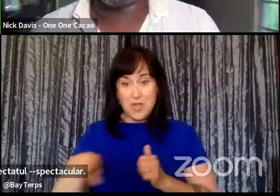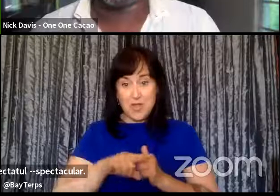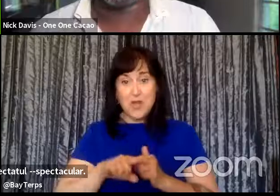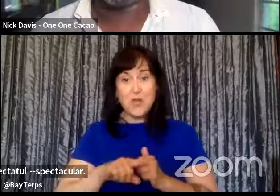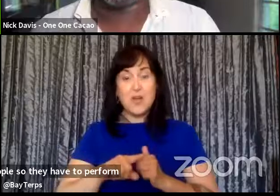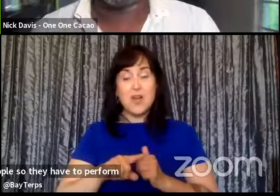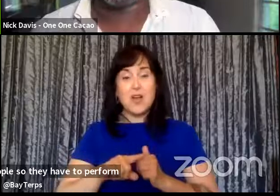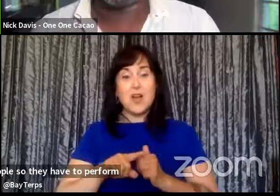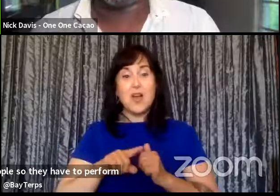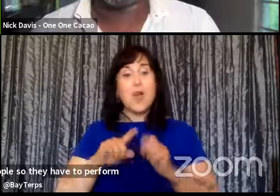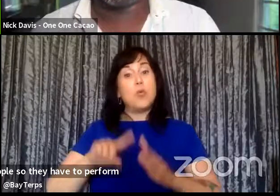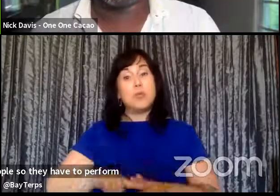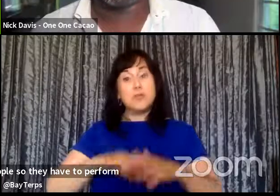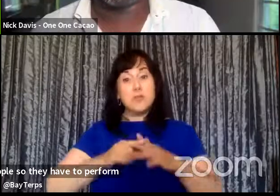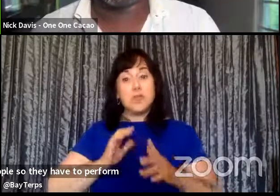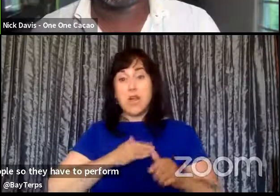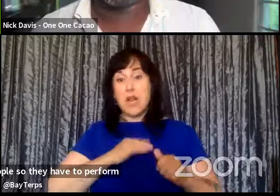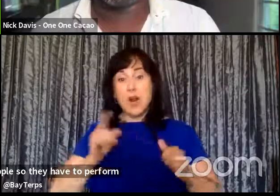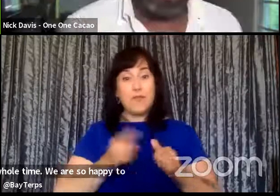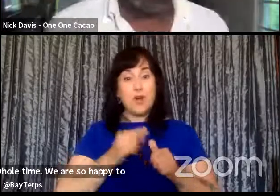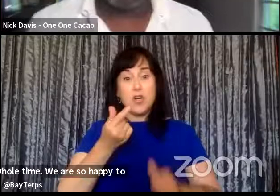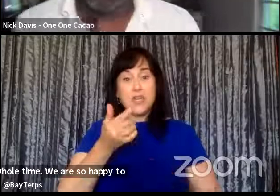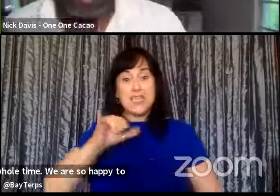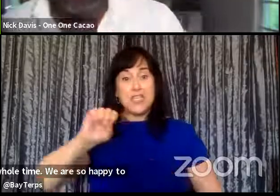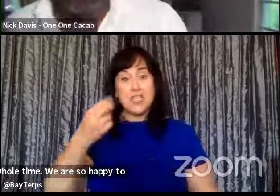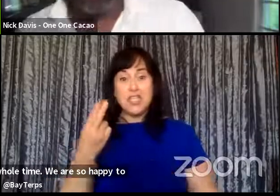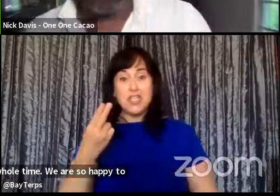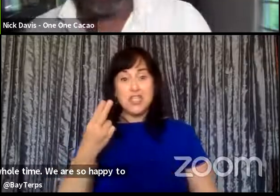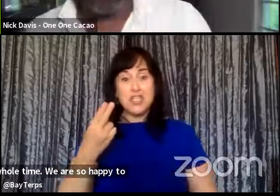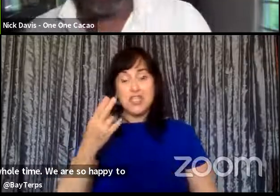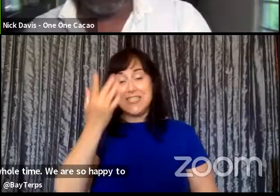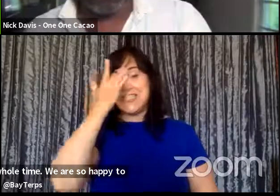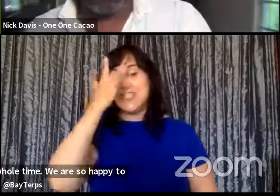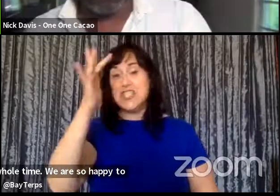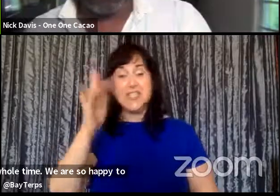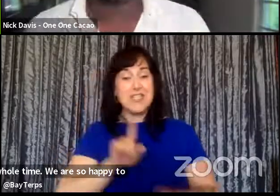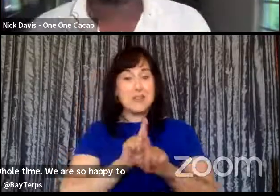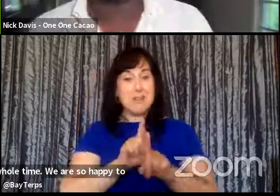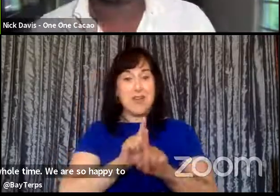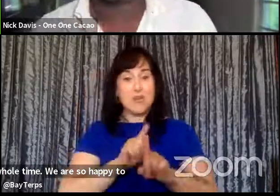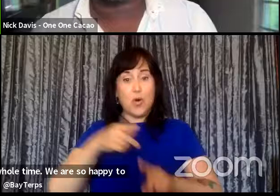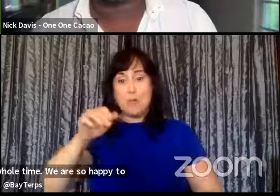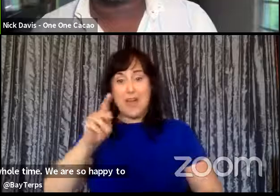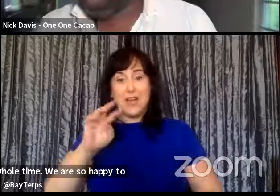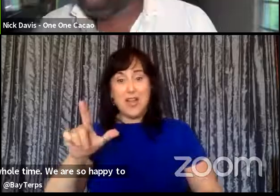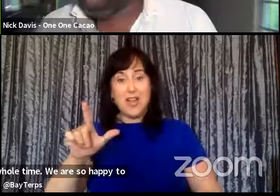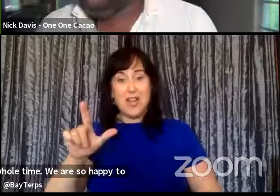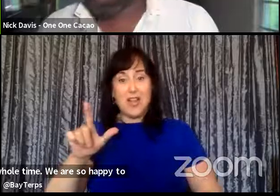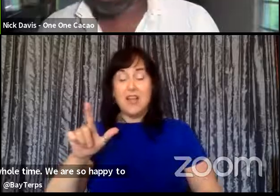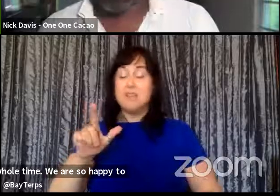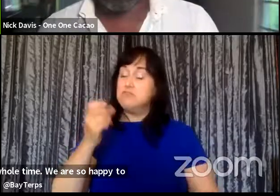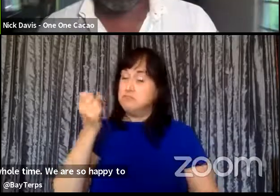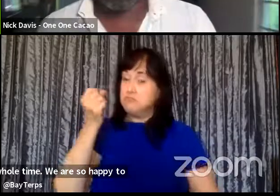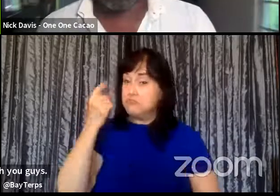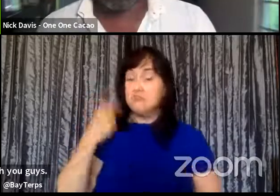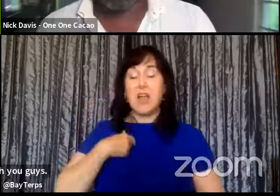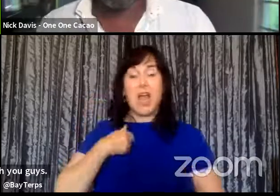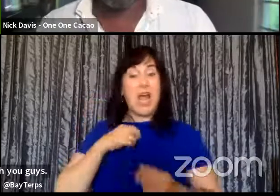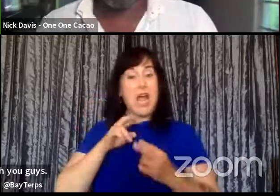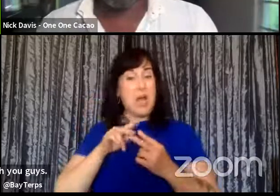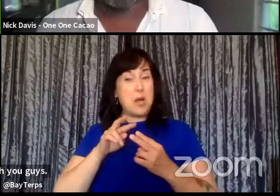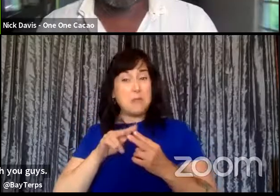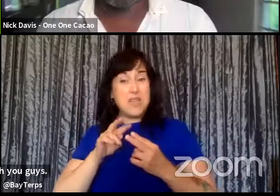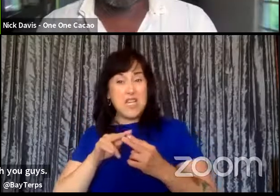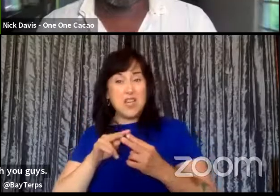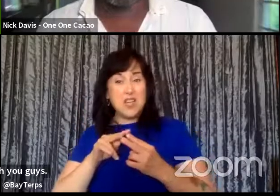kicking off our first of our GISH Genius Mentor panels. As you can see, I'm either in a green screen or I'm also at the